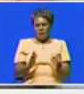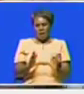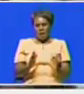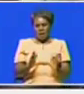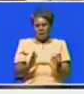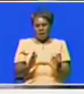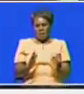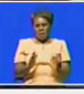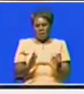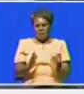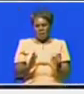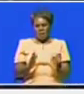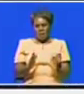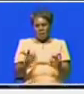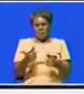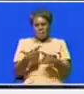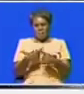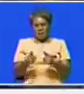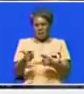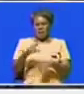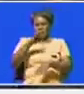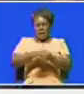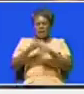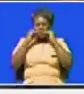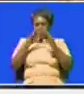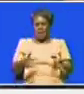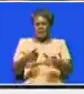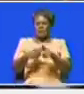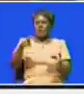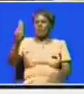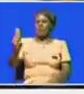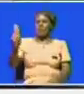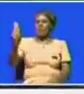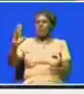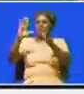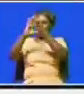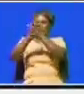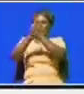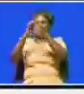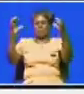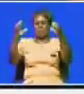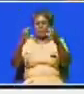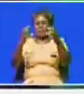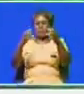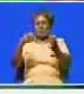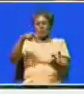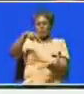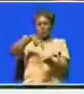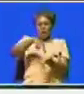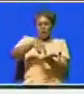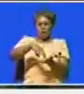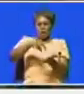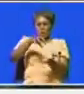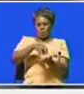Wangamati, but got the blessings of President Uhuru Kenyatta's Jubilee Party to run for the position